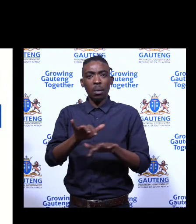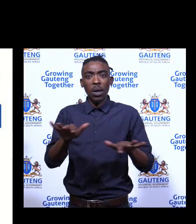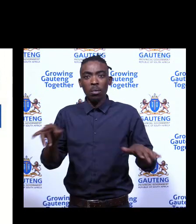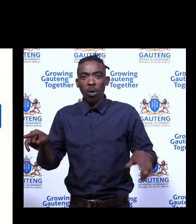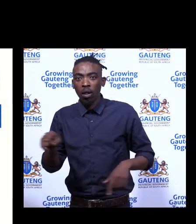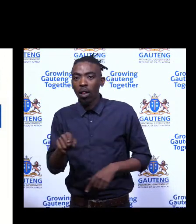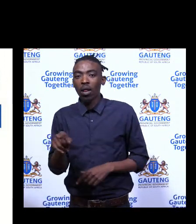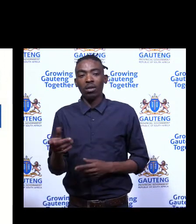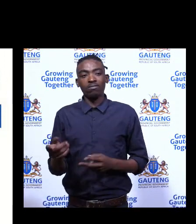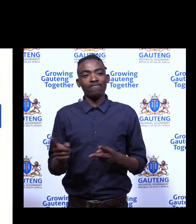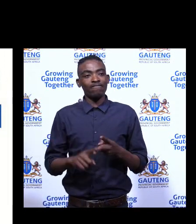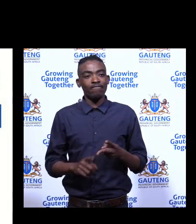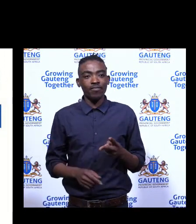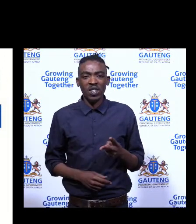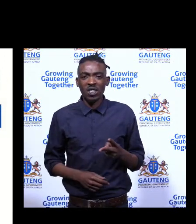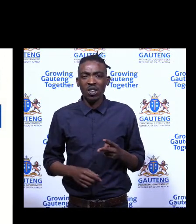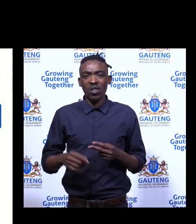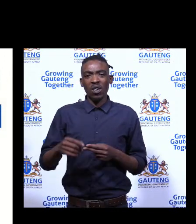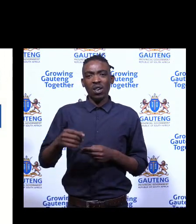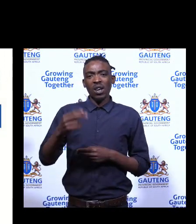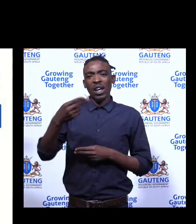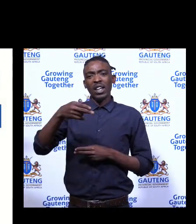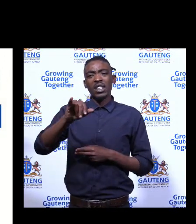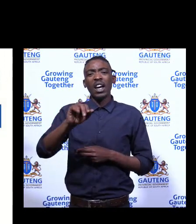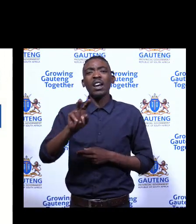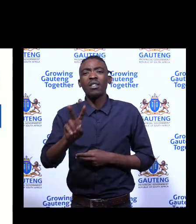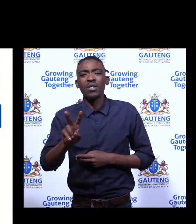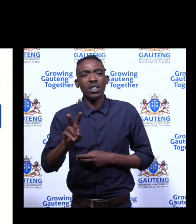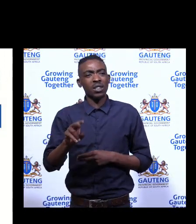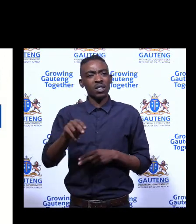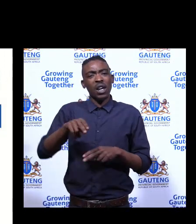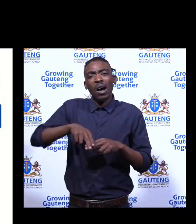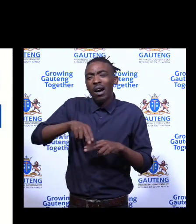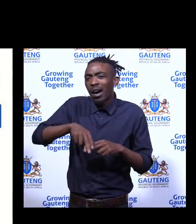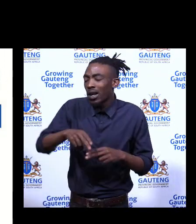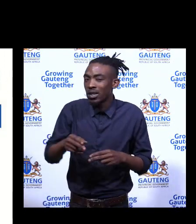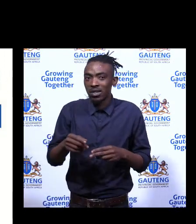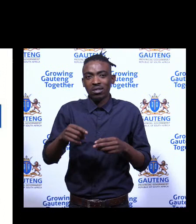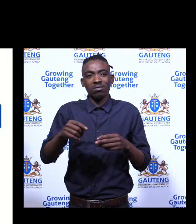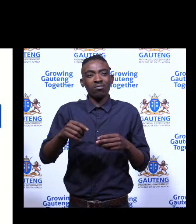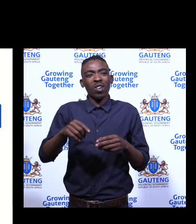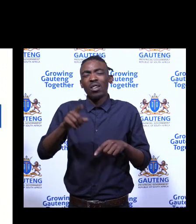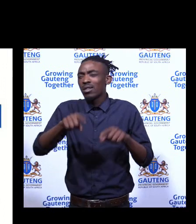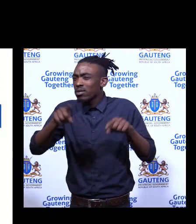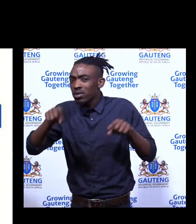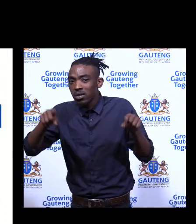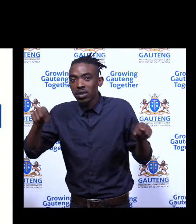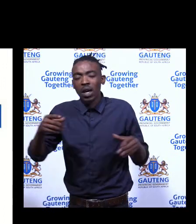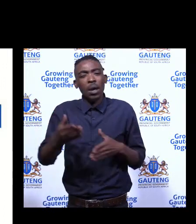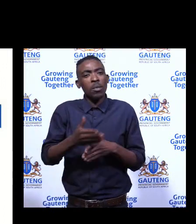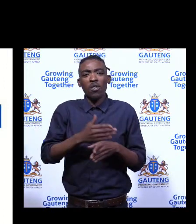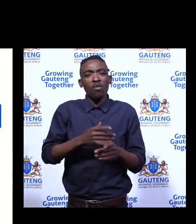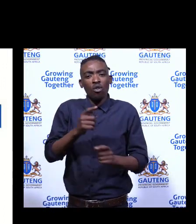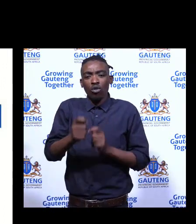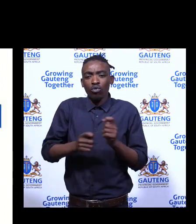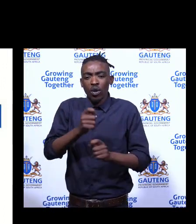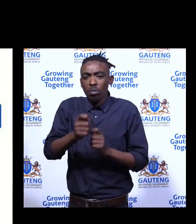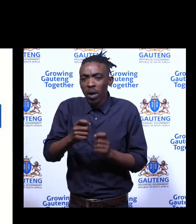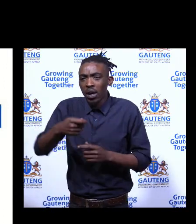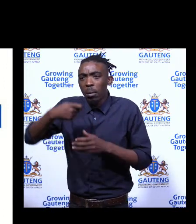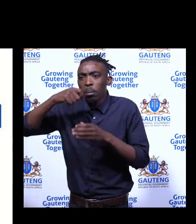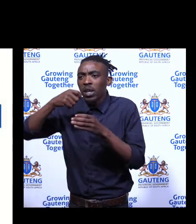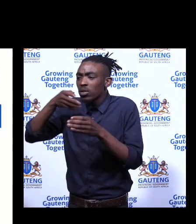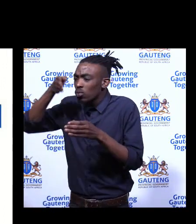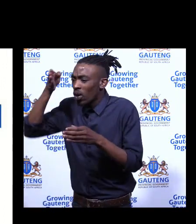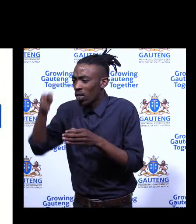for patients for HIV long before we got to have treatment. So it is not a